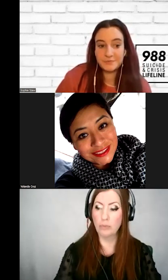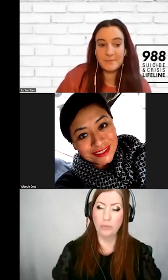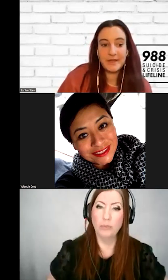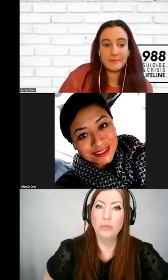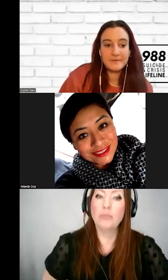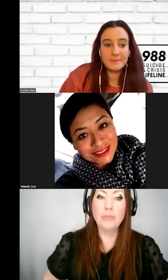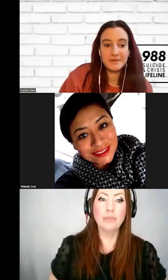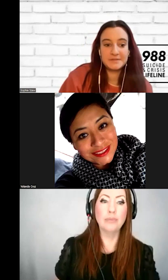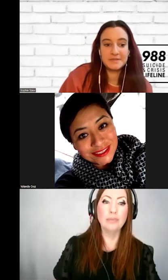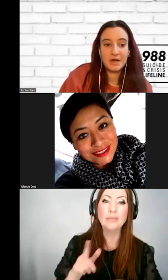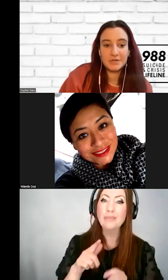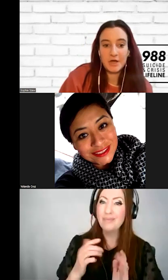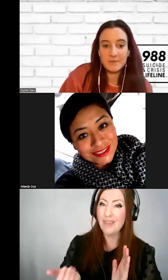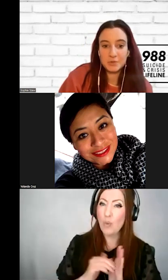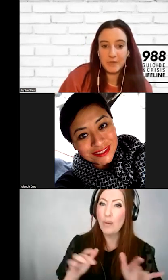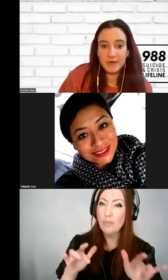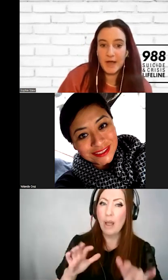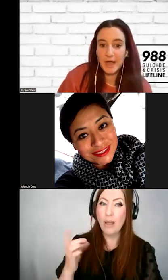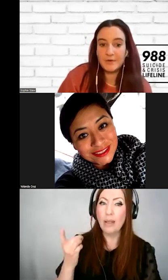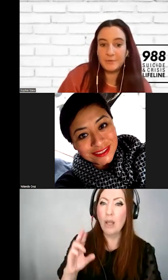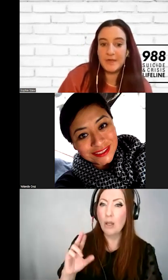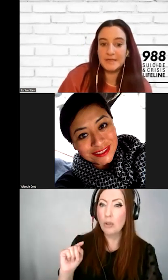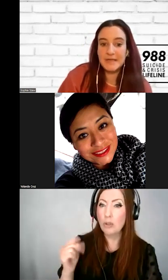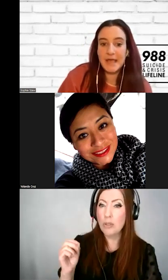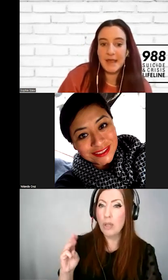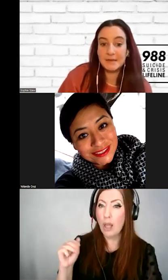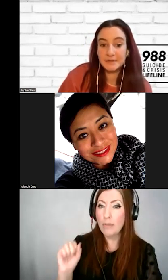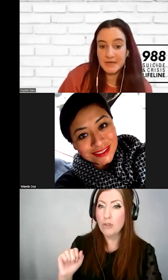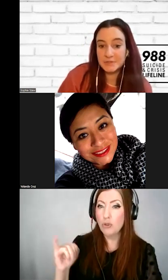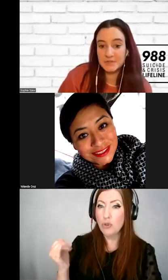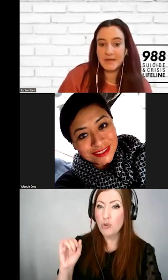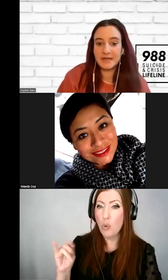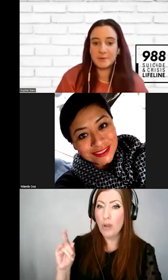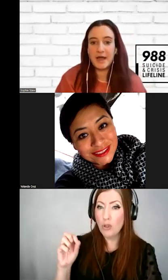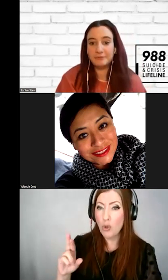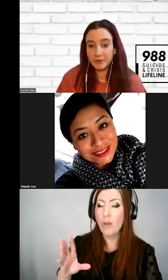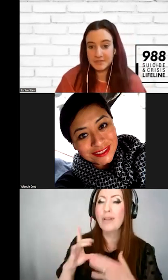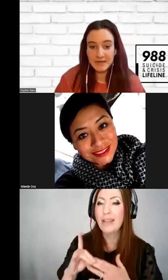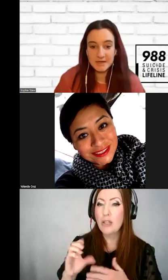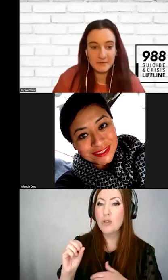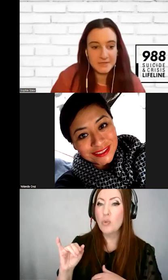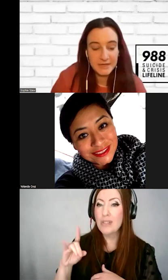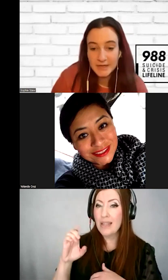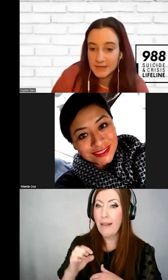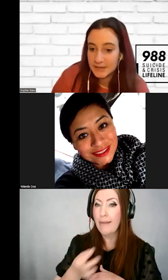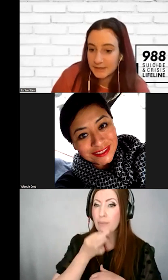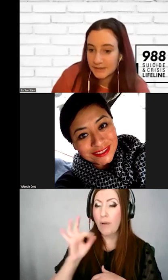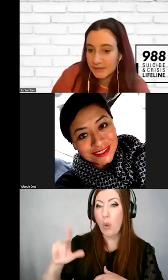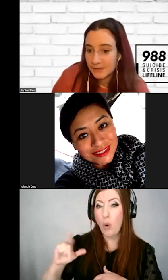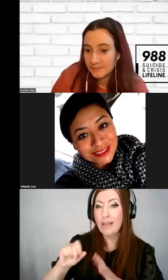We're just replaying it right there, but this is Dr. Thomas Joyner, who is a leading suicide expert at Florida State University.